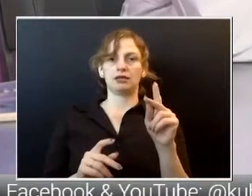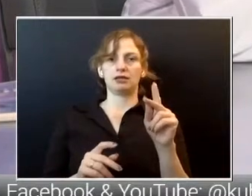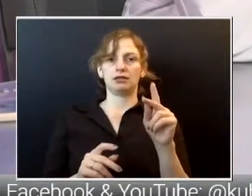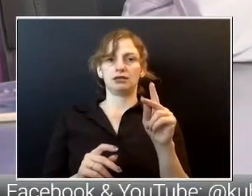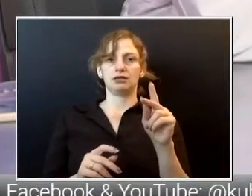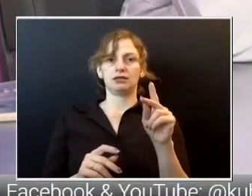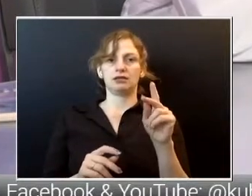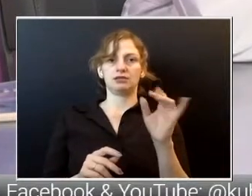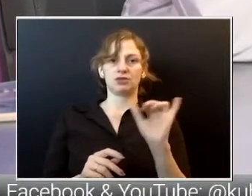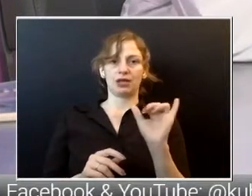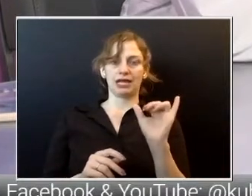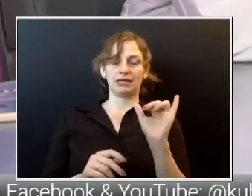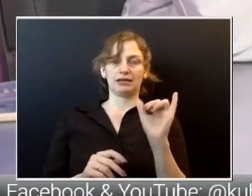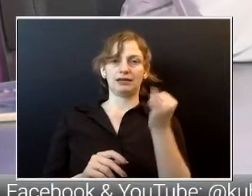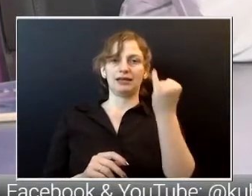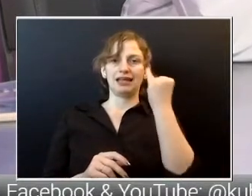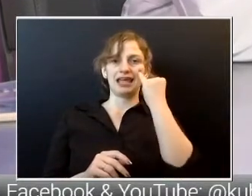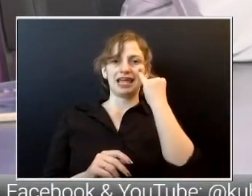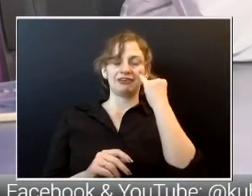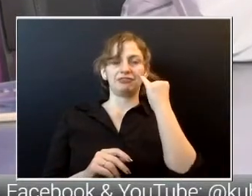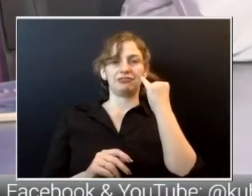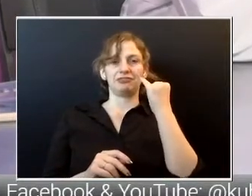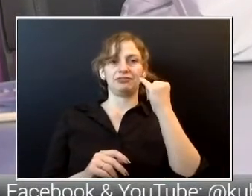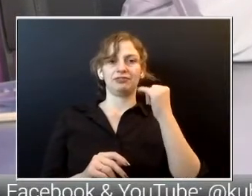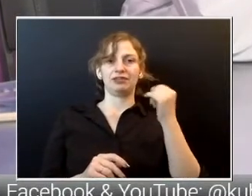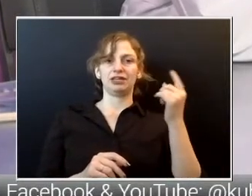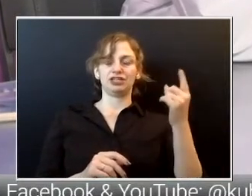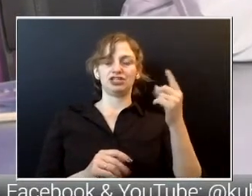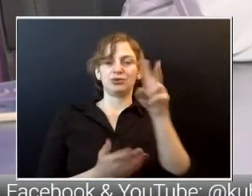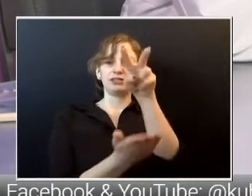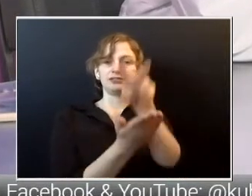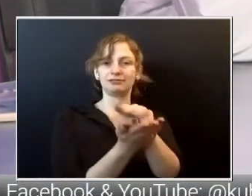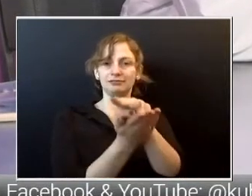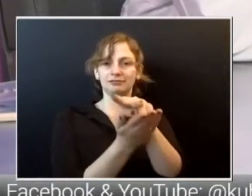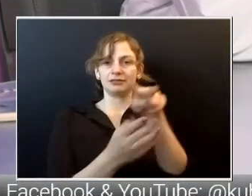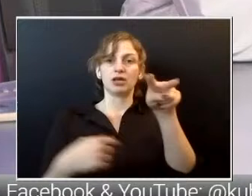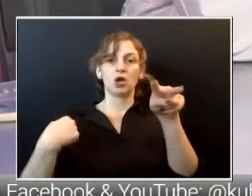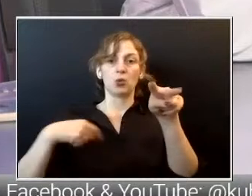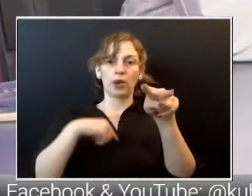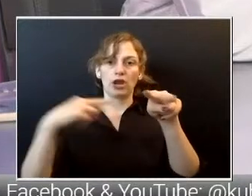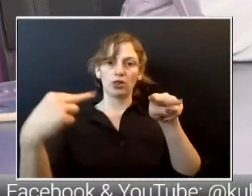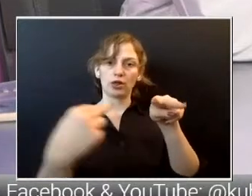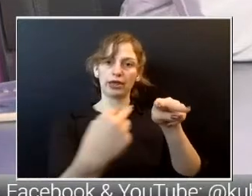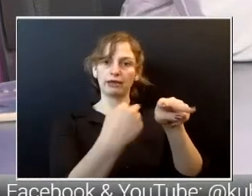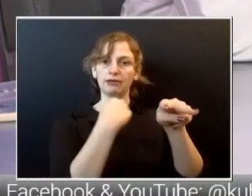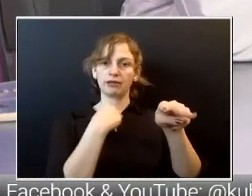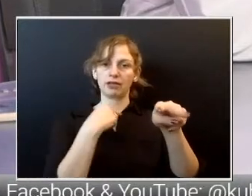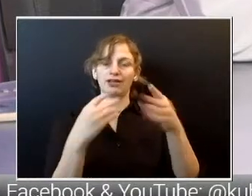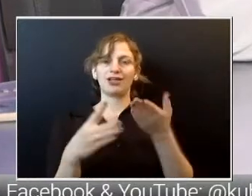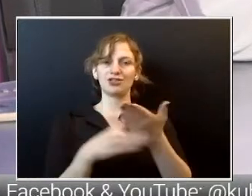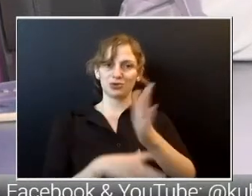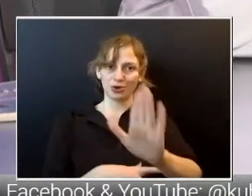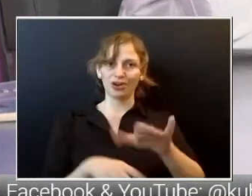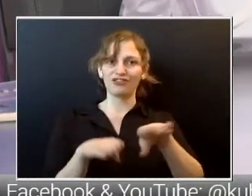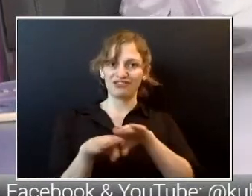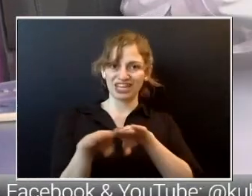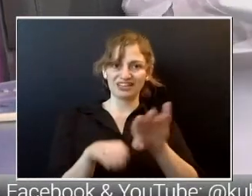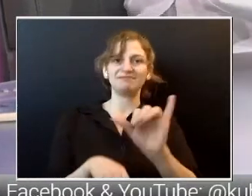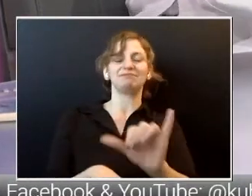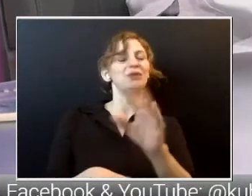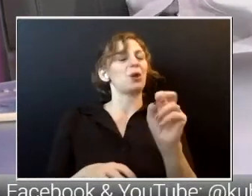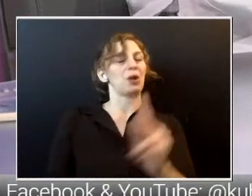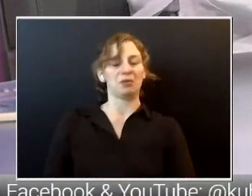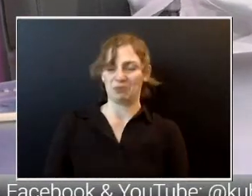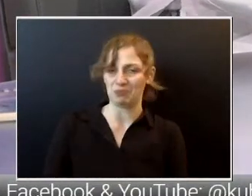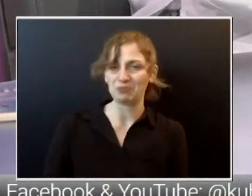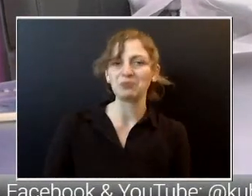Correct. One was over her head, the other was that. Okay, I can see that. Right. It's hard now we're looking the other way. Get the angles right. So you can see this